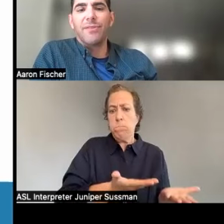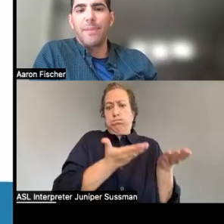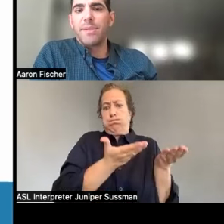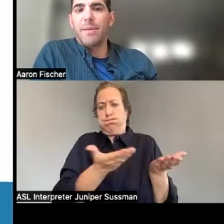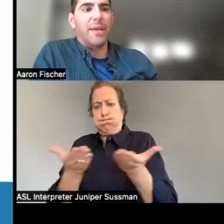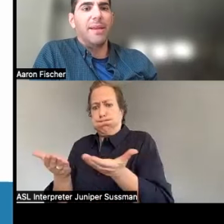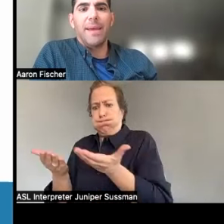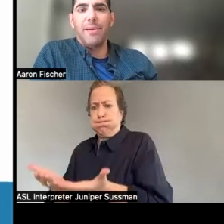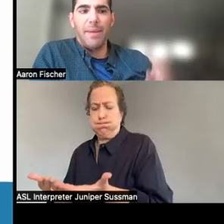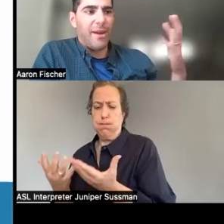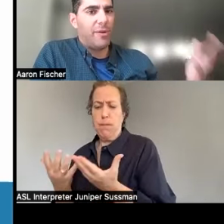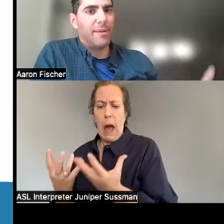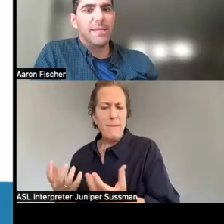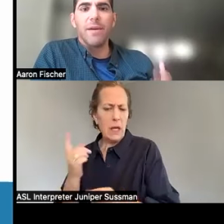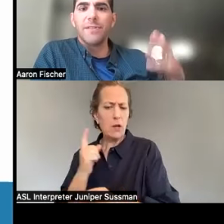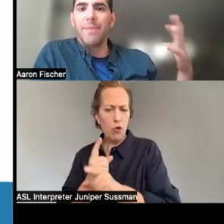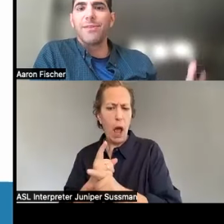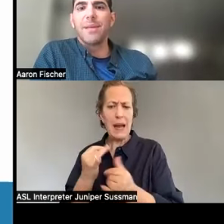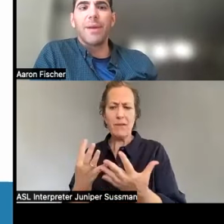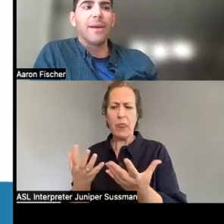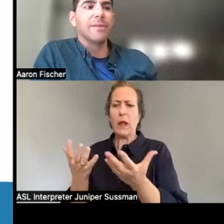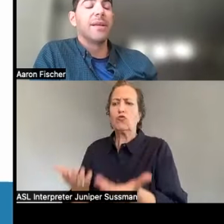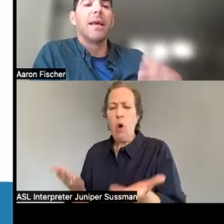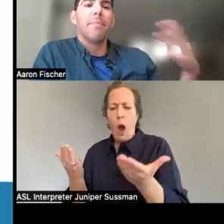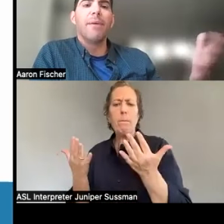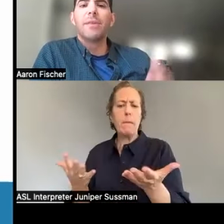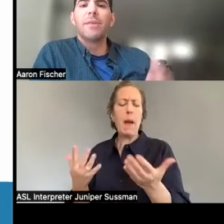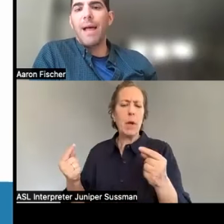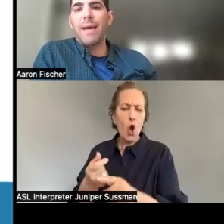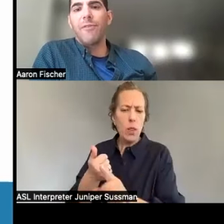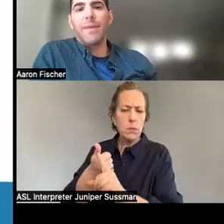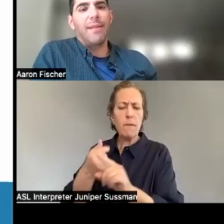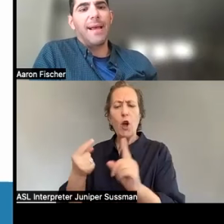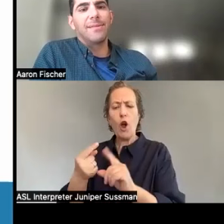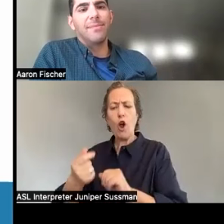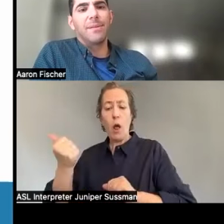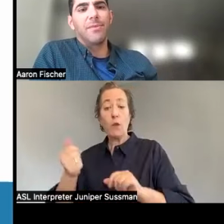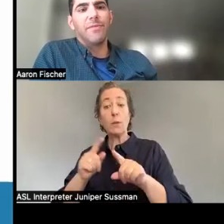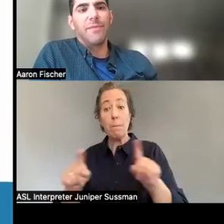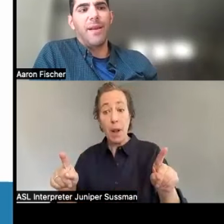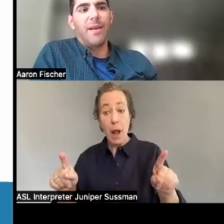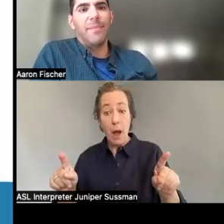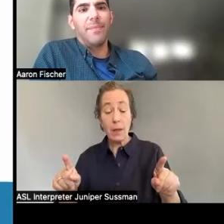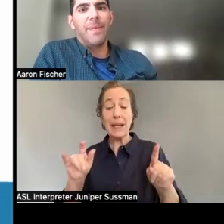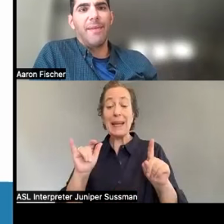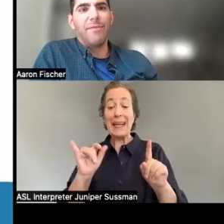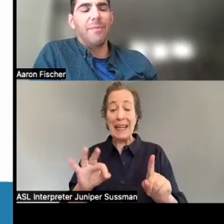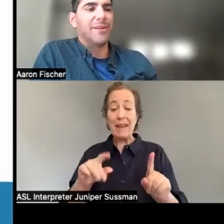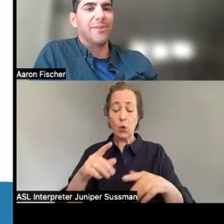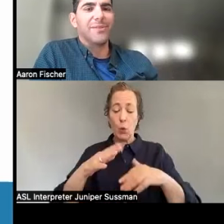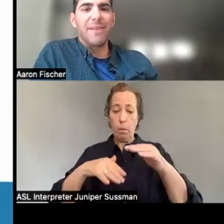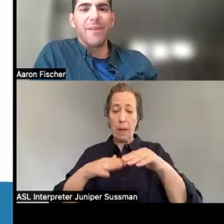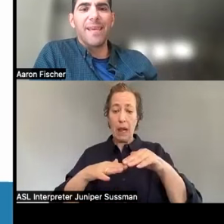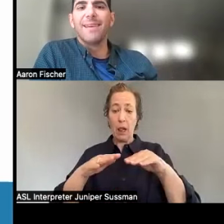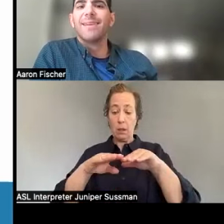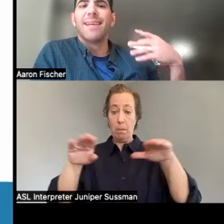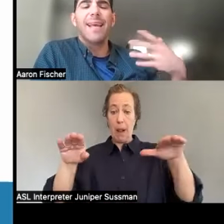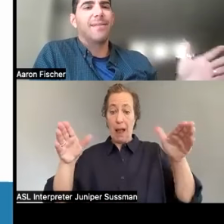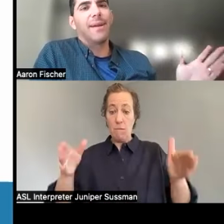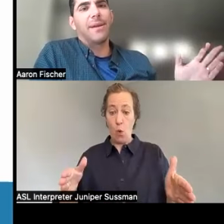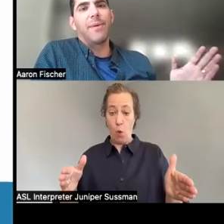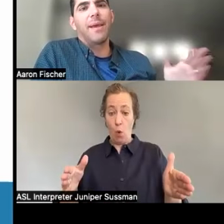If they drop something, they may hurt themselves, they may hurt someone else. But with the platform that allows them to move heavy materials